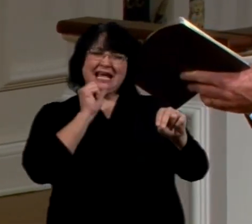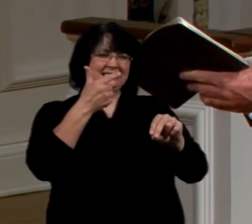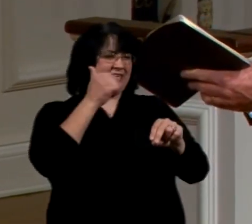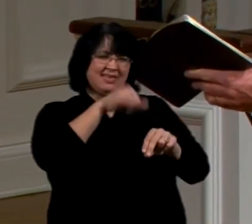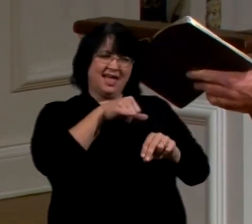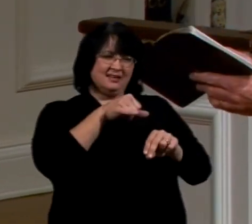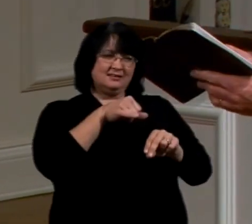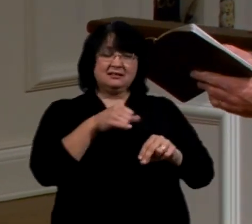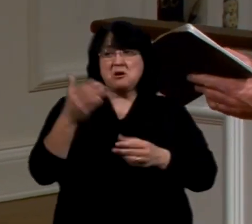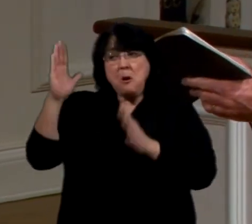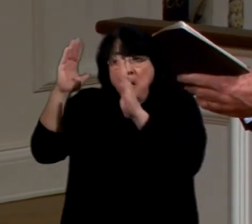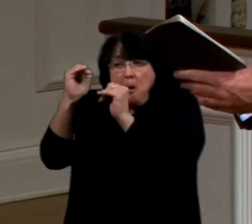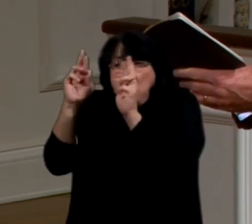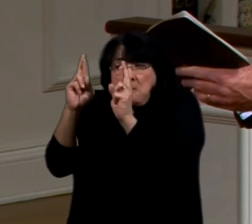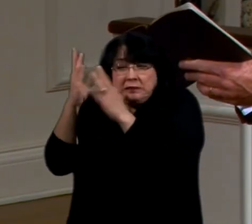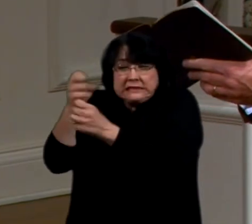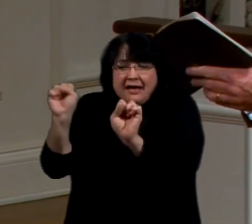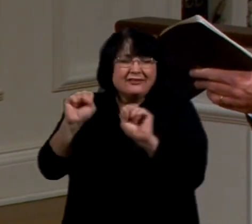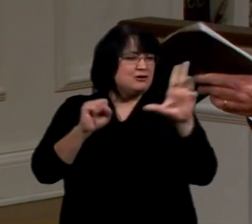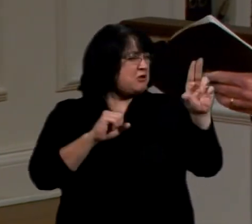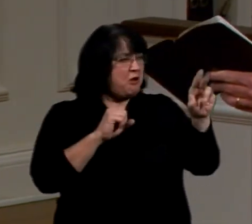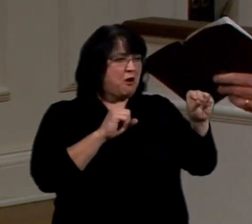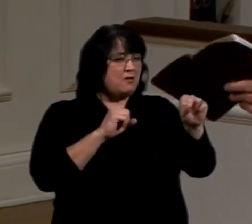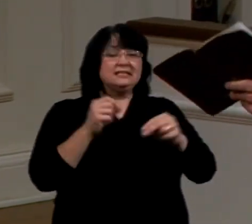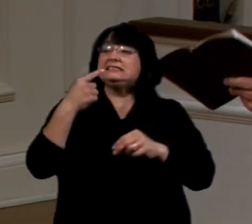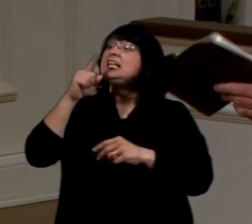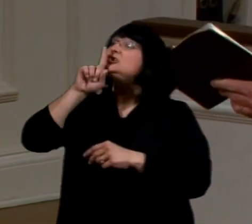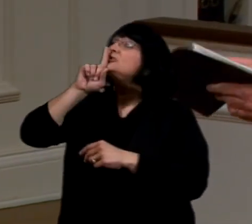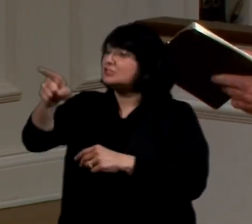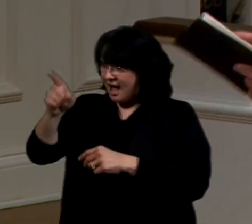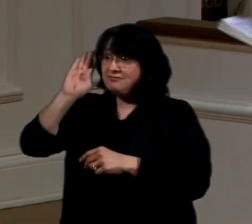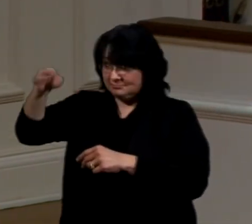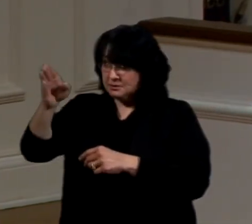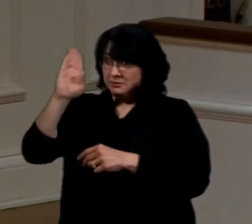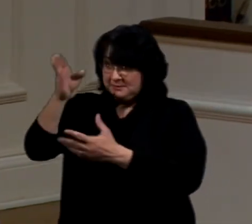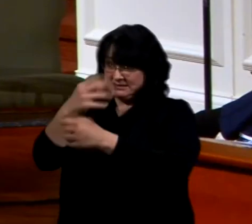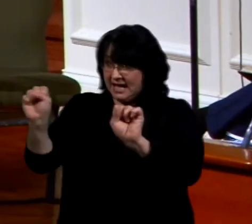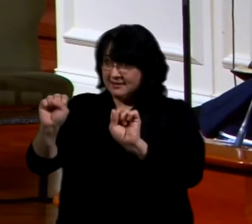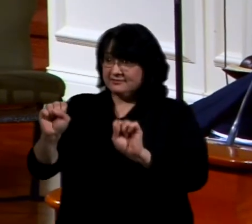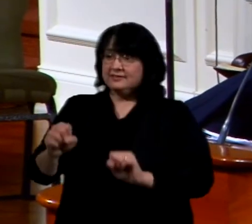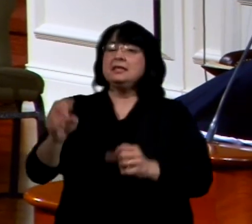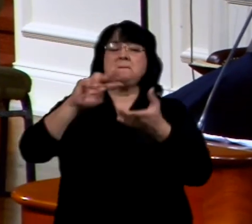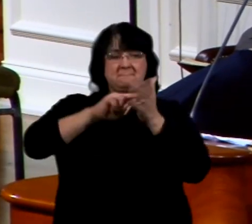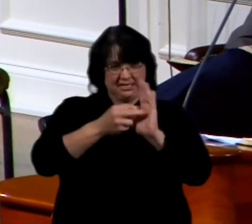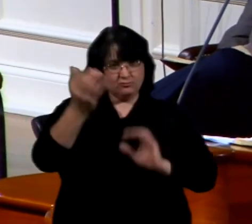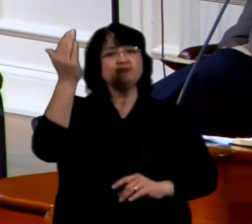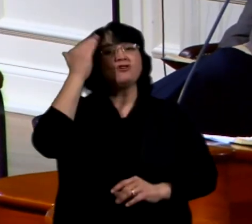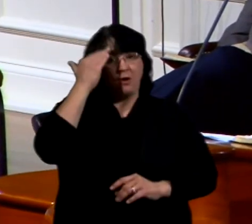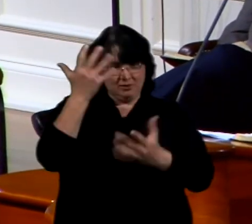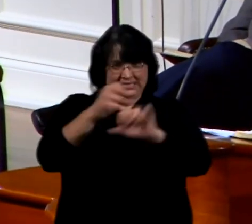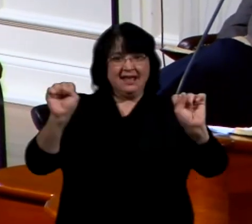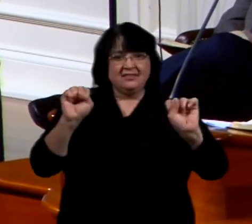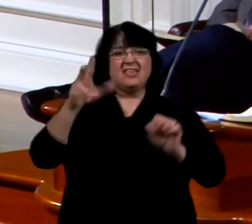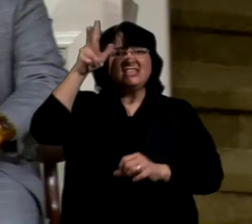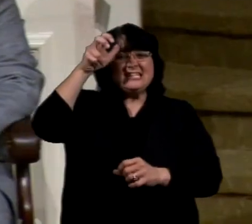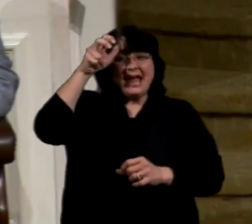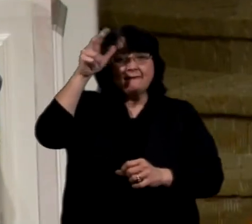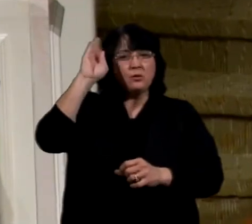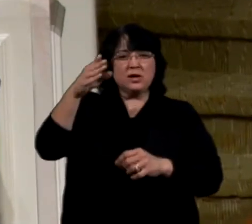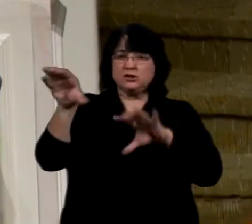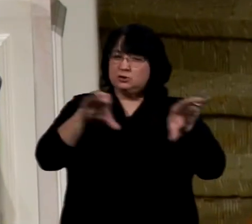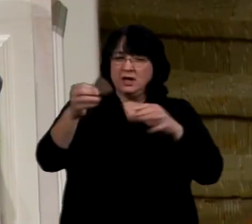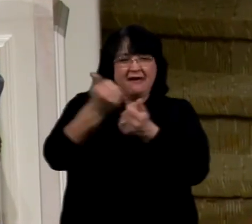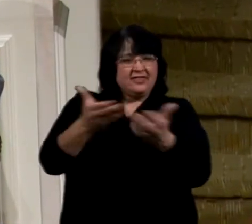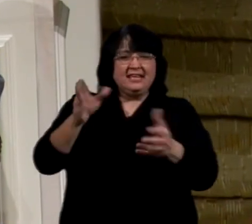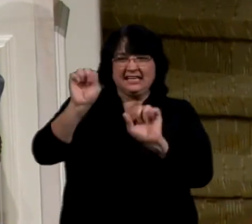it says. Hopefully. No, it says shall. What's that mean? It means I'm saved. I'm going to show them that we're good, because the devil's going to do everything he can to